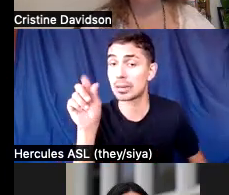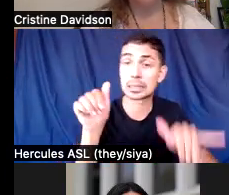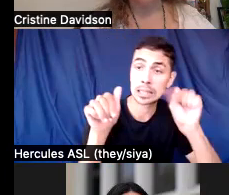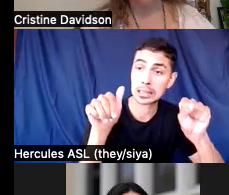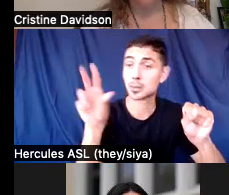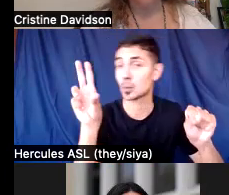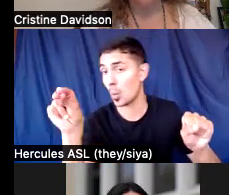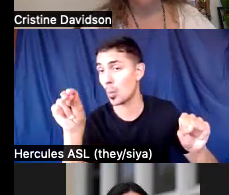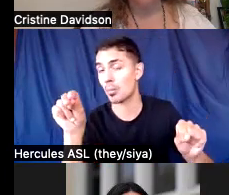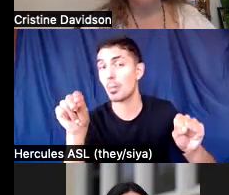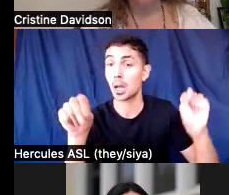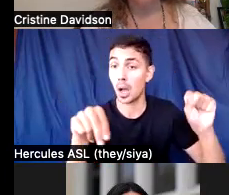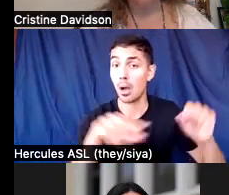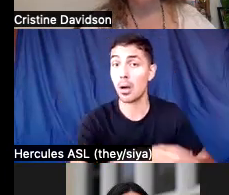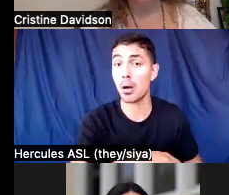Yeah.